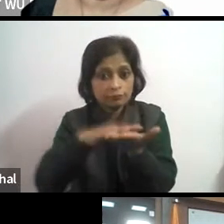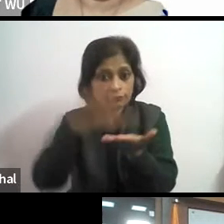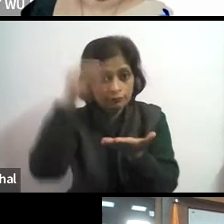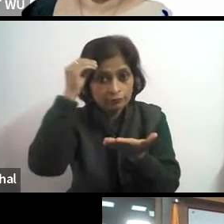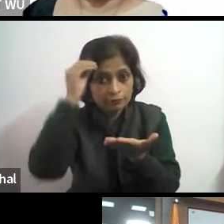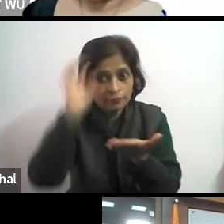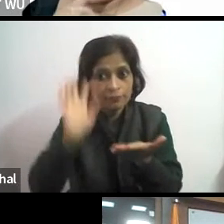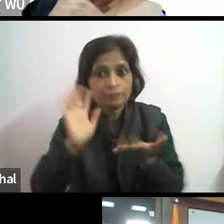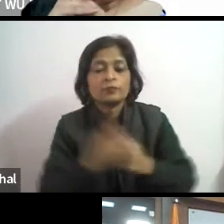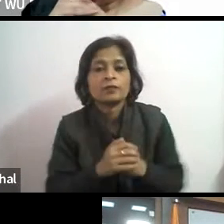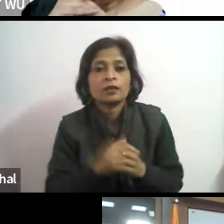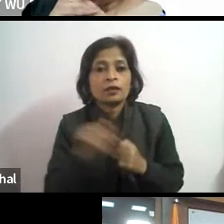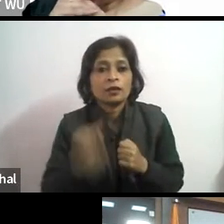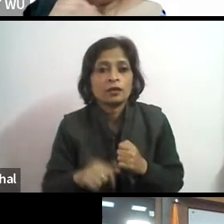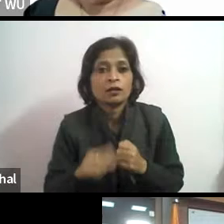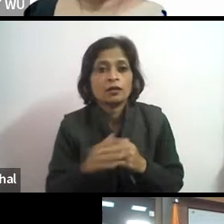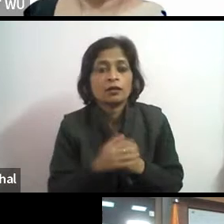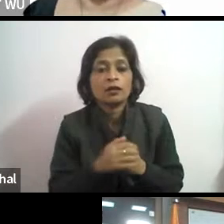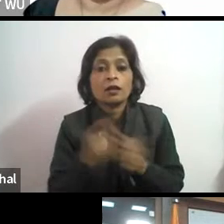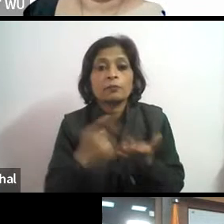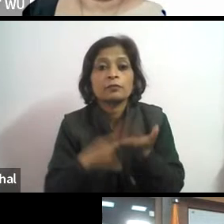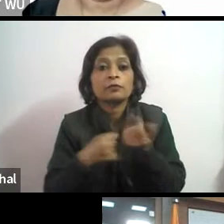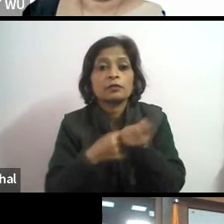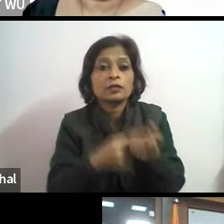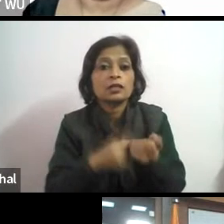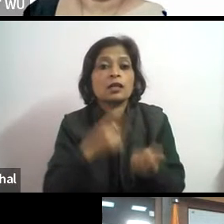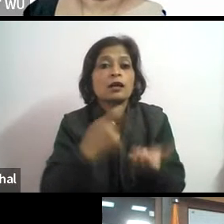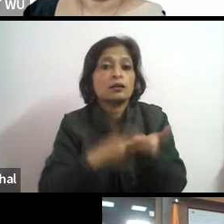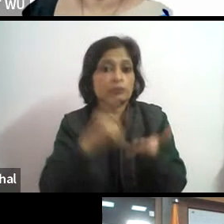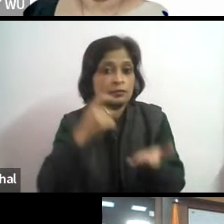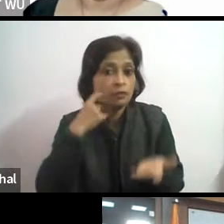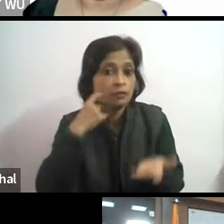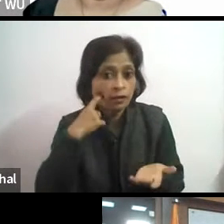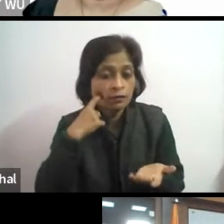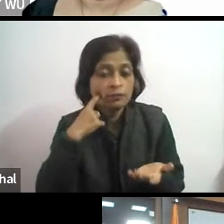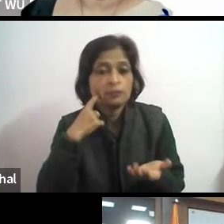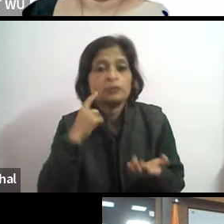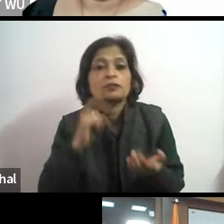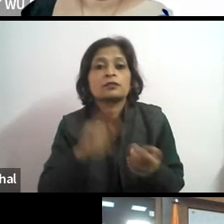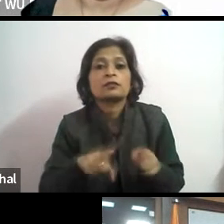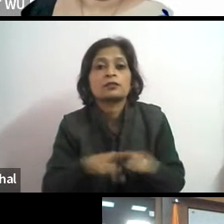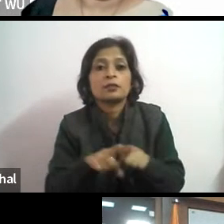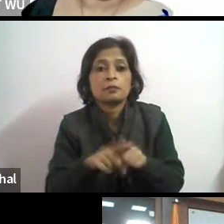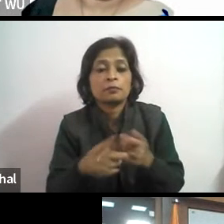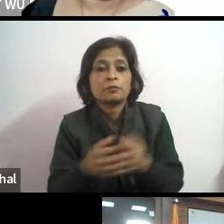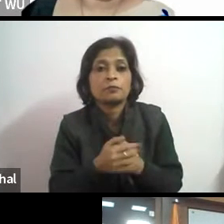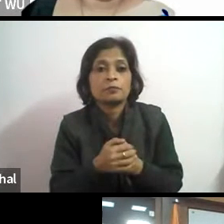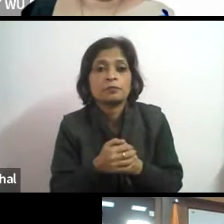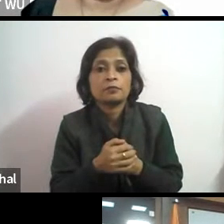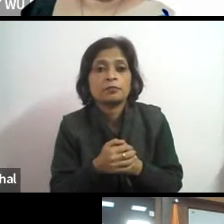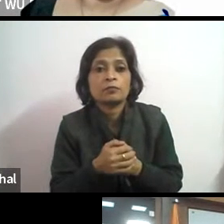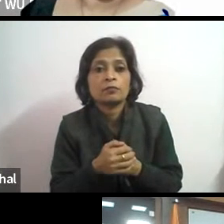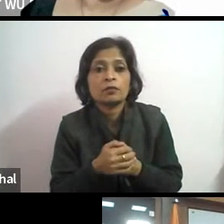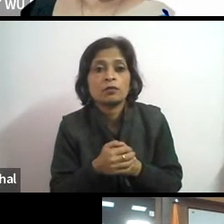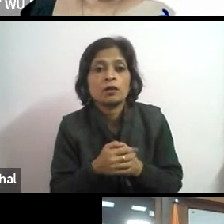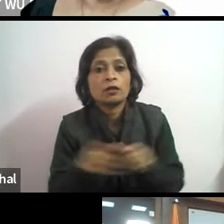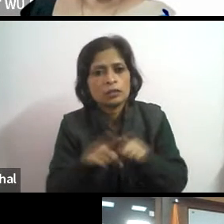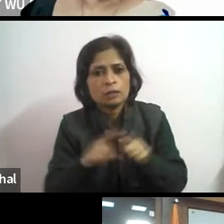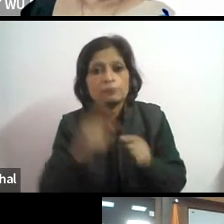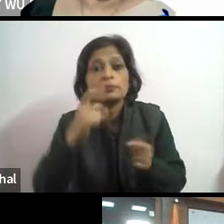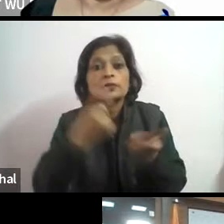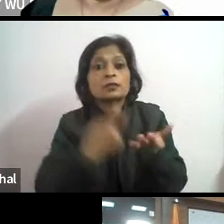must acknowledge Rehabilitation Council of India for giving us the continued rehab